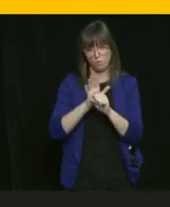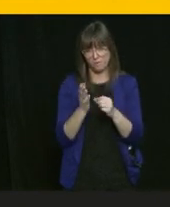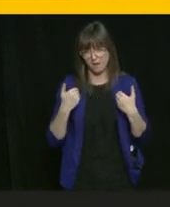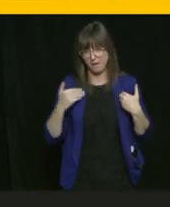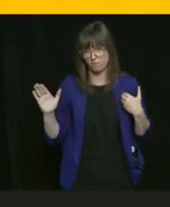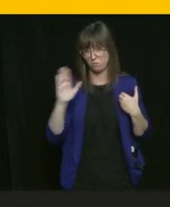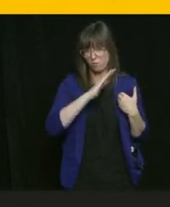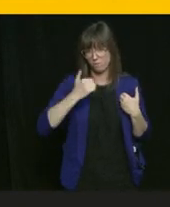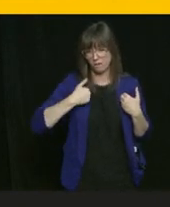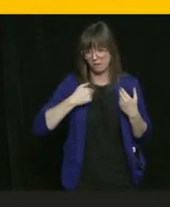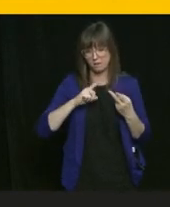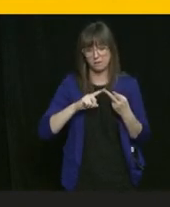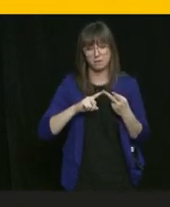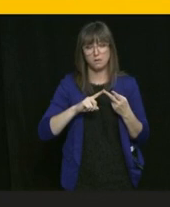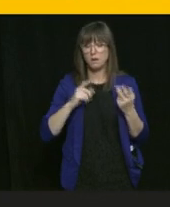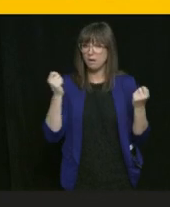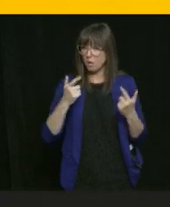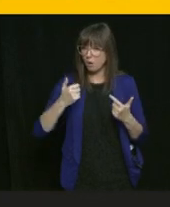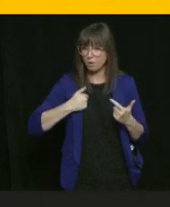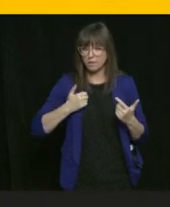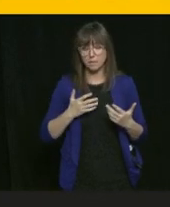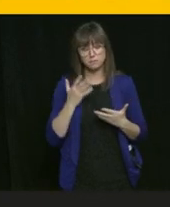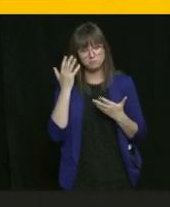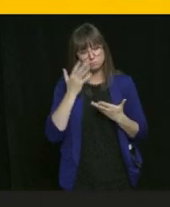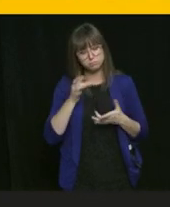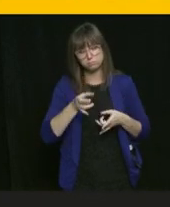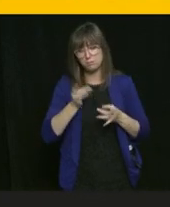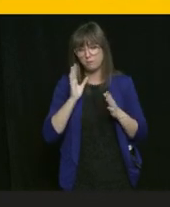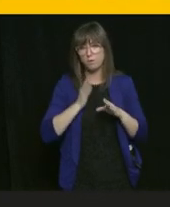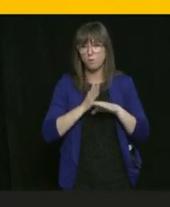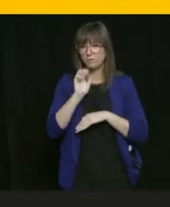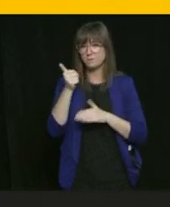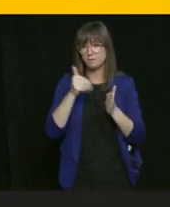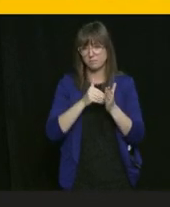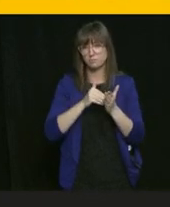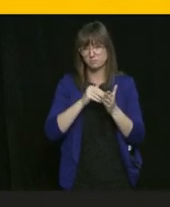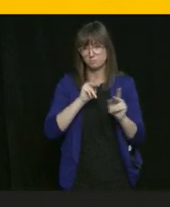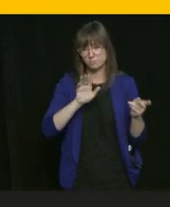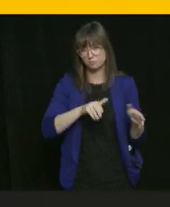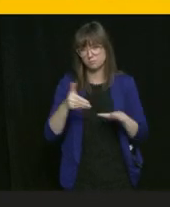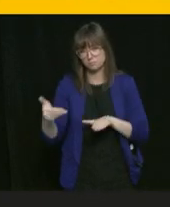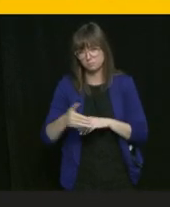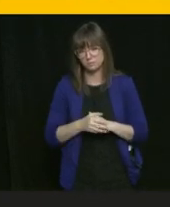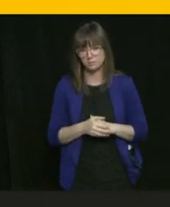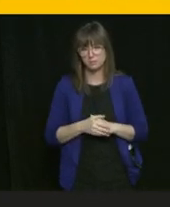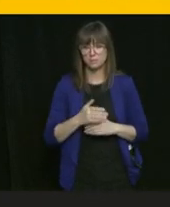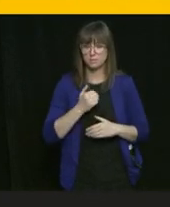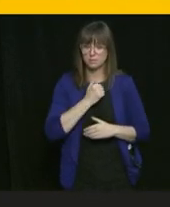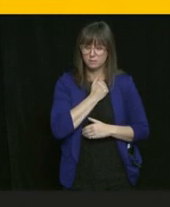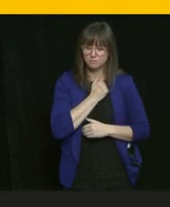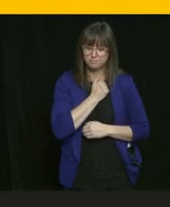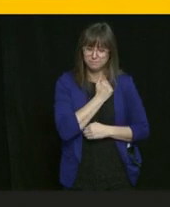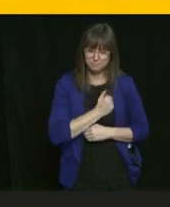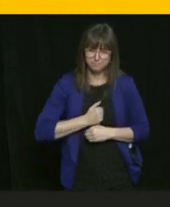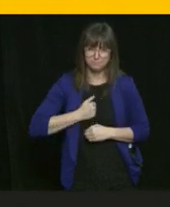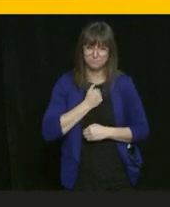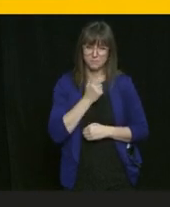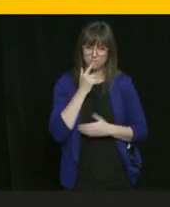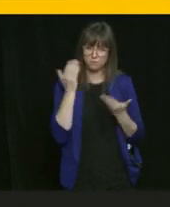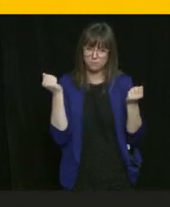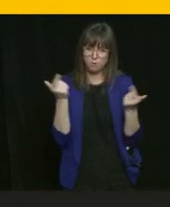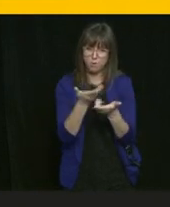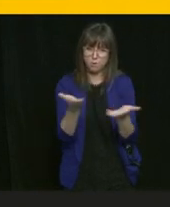very sadly for all Canadians, we have lost more than 10,000 lives. Our sincere condolences go out to all who have